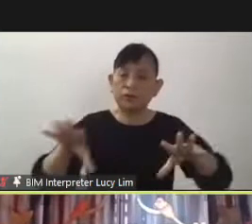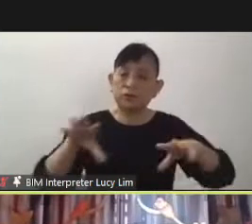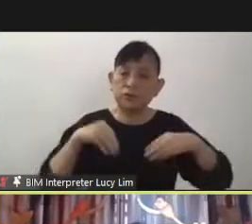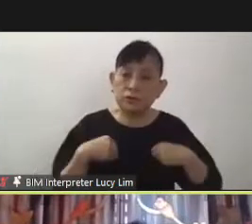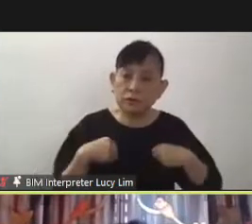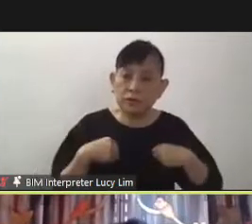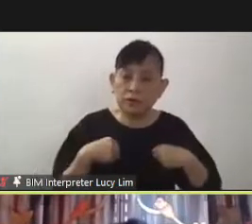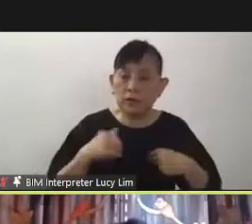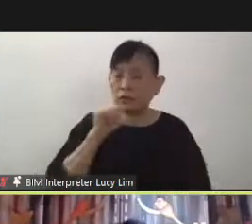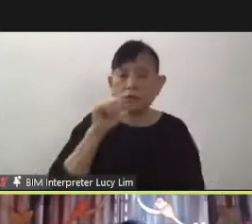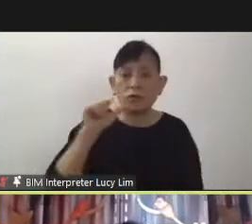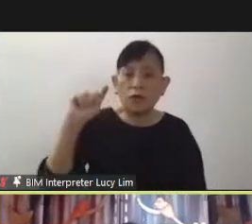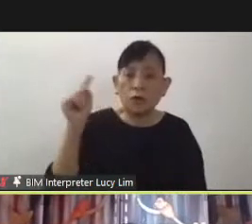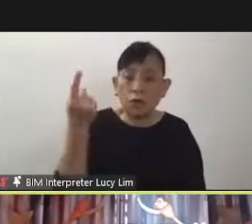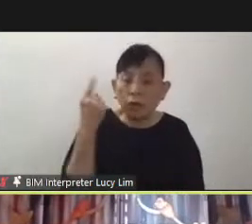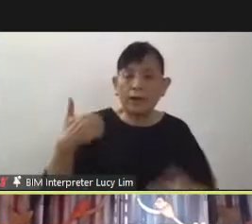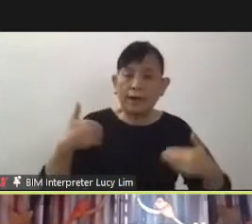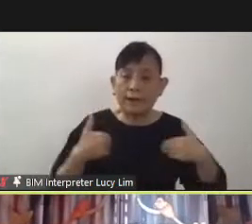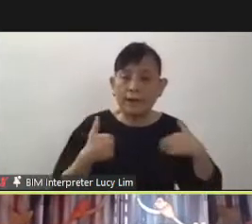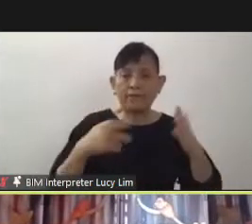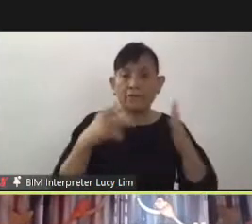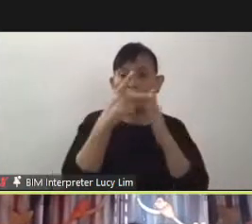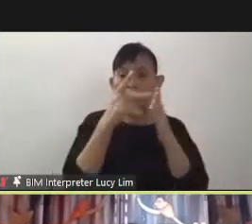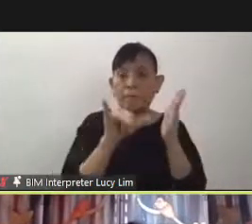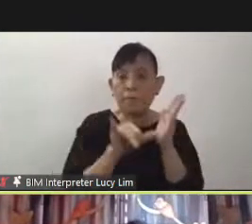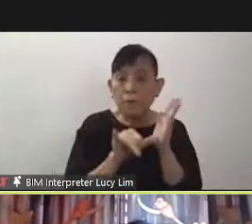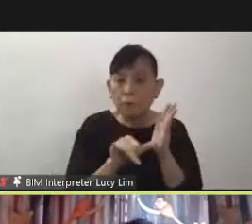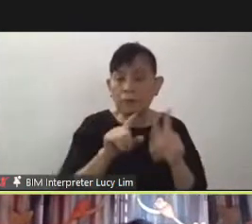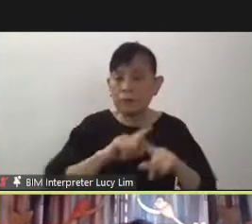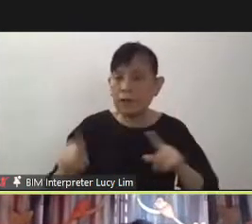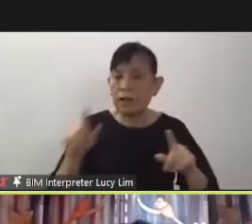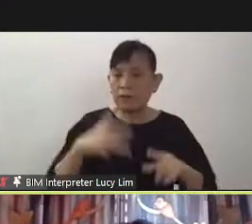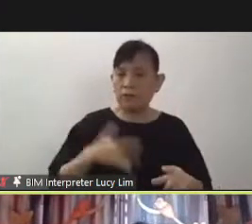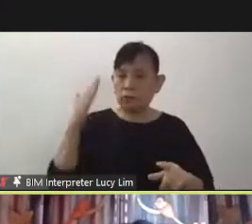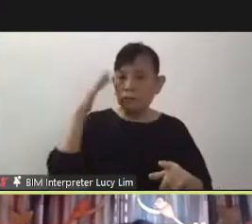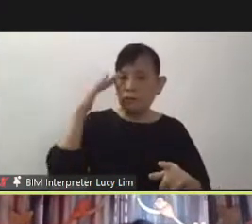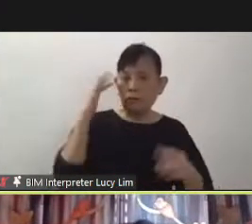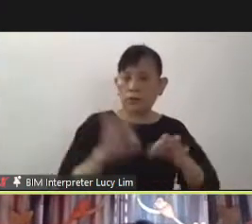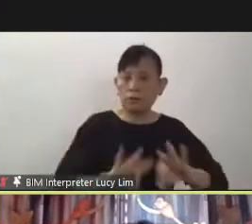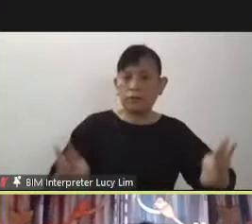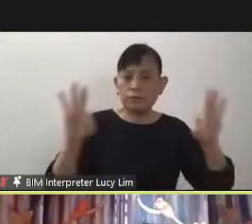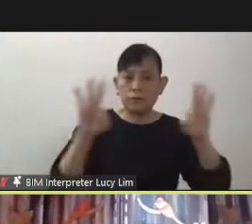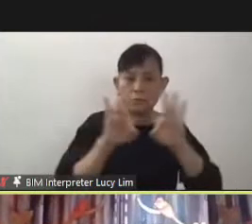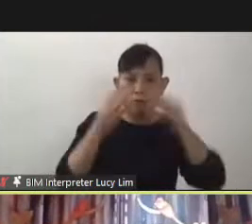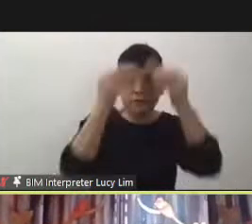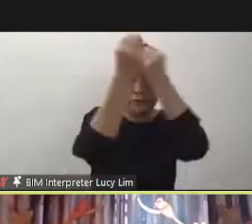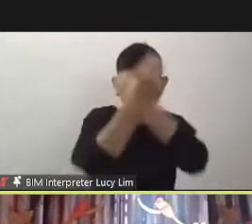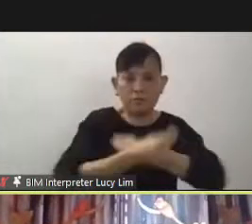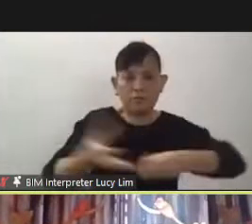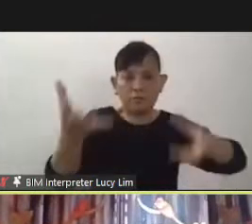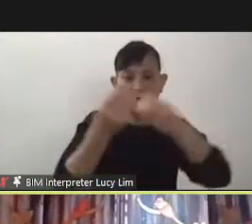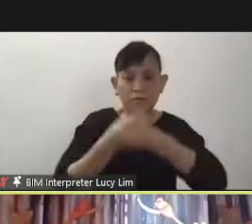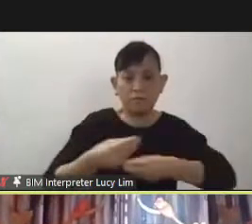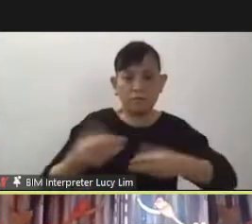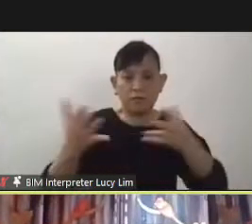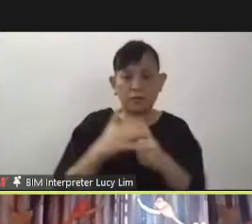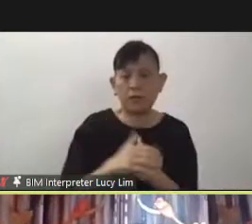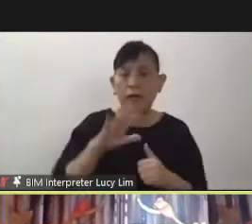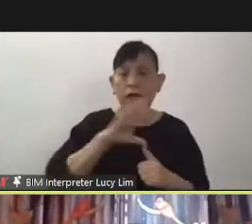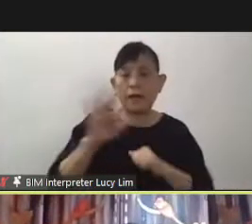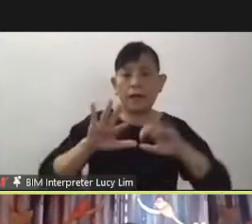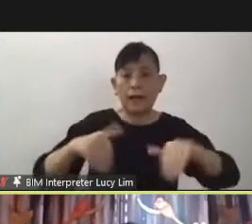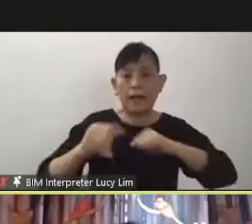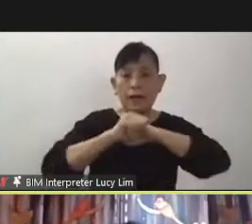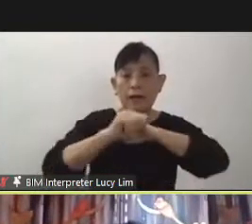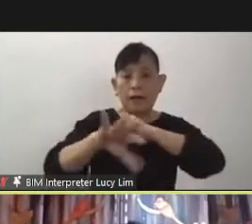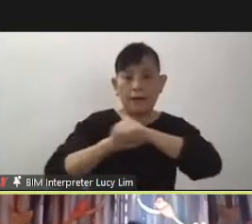just having the policy itself, we know how important it is to actually inform people about the policy. So we will have a campaign to ensure that